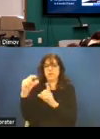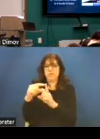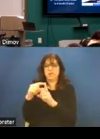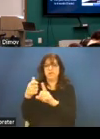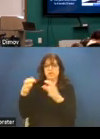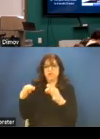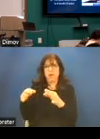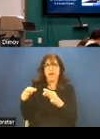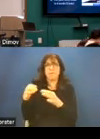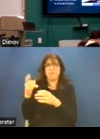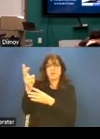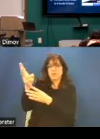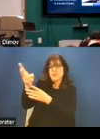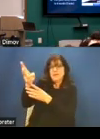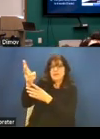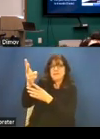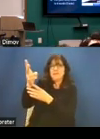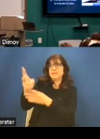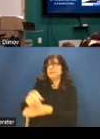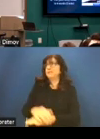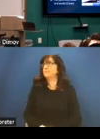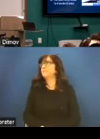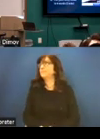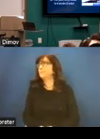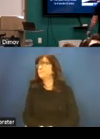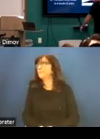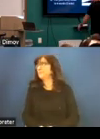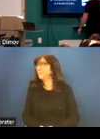Okay, I'm going to give you 2 more minutes. 2 more minutes.